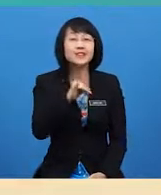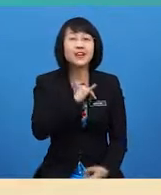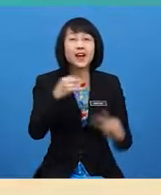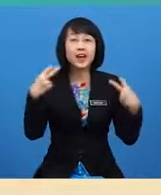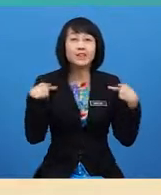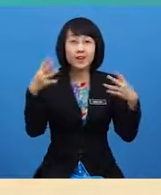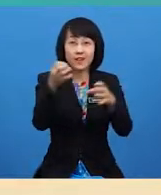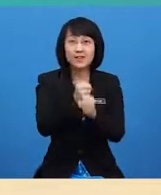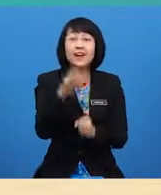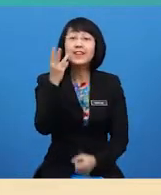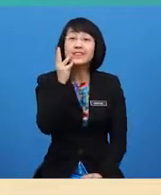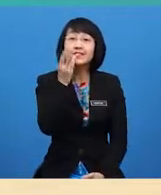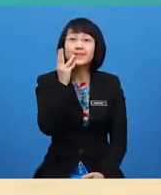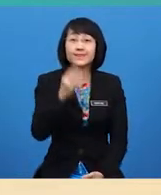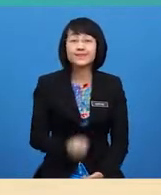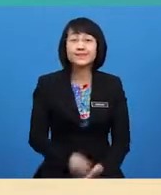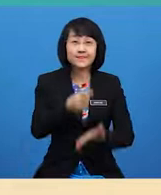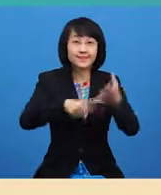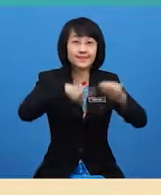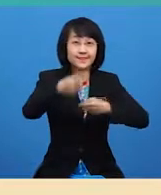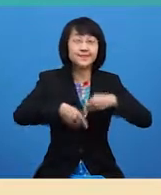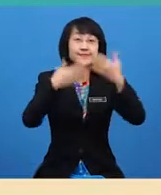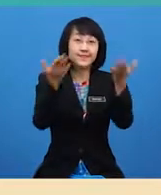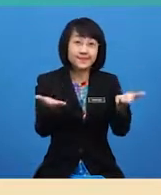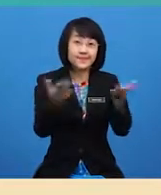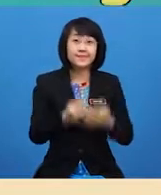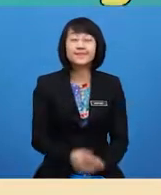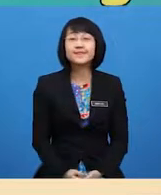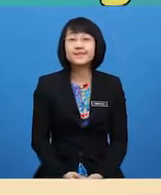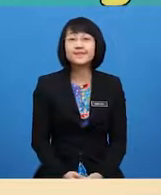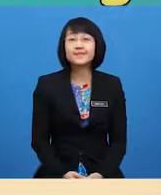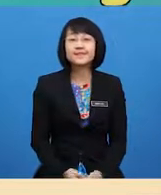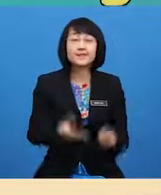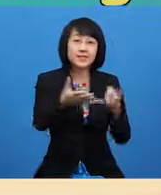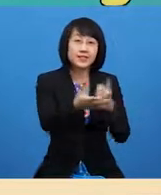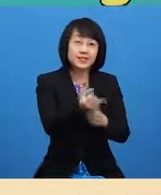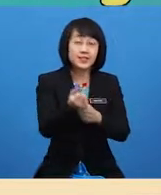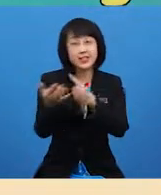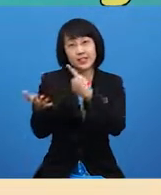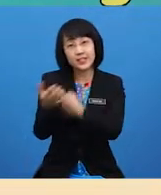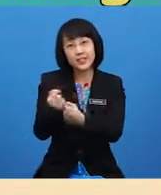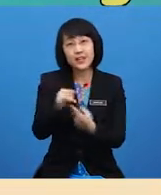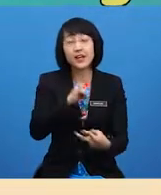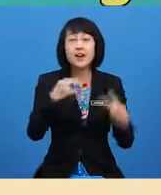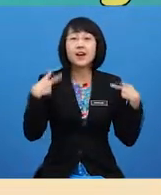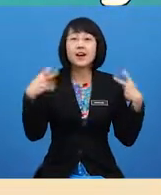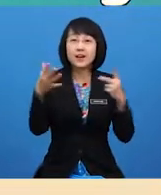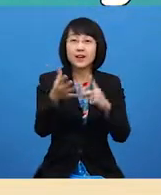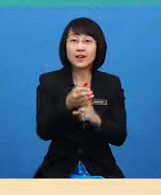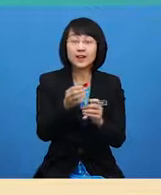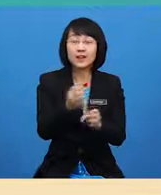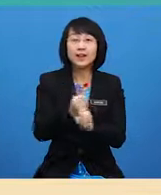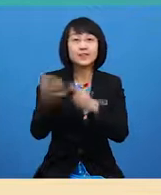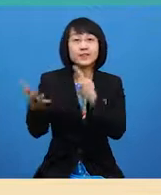Rice, rice, I've got rice. What about you? Sausage, sausage, I've got